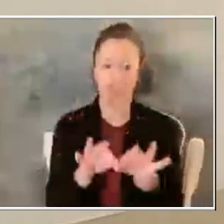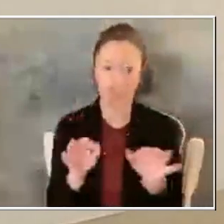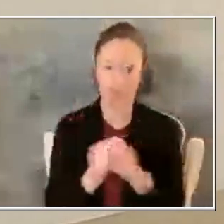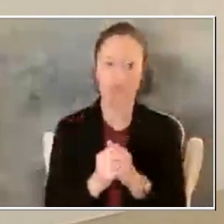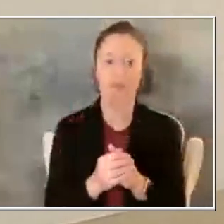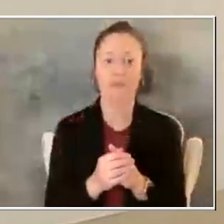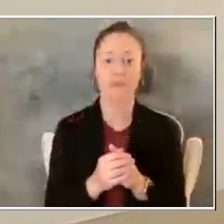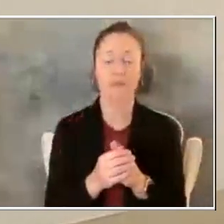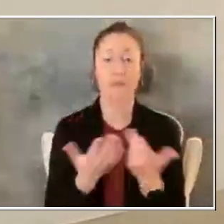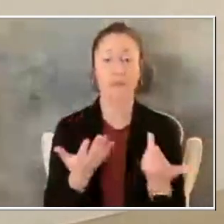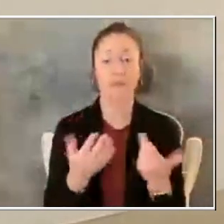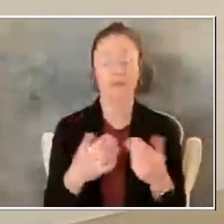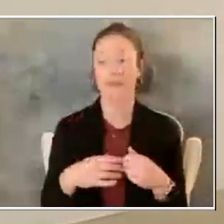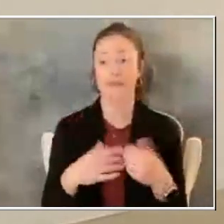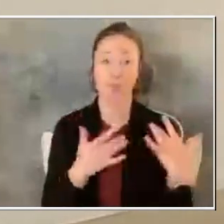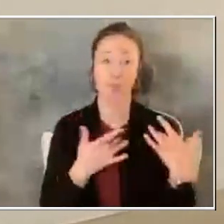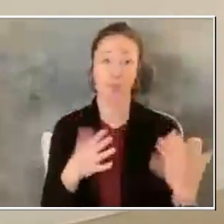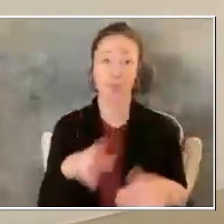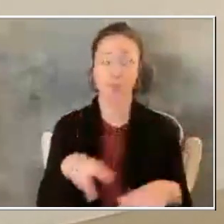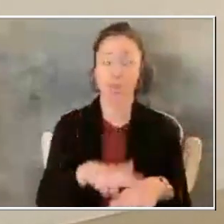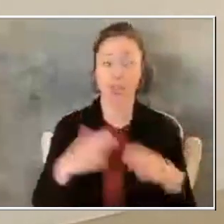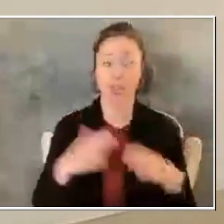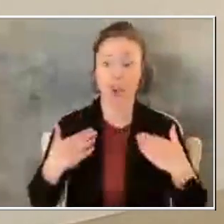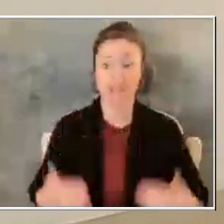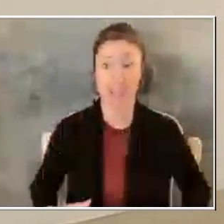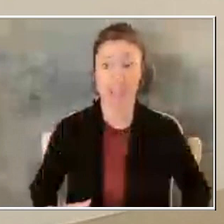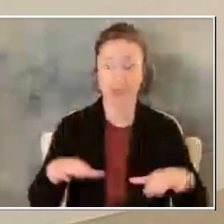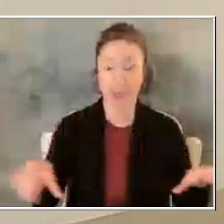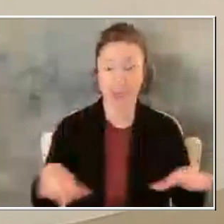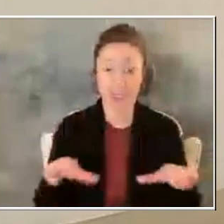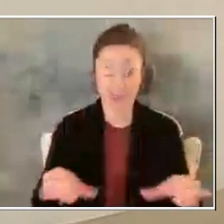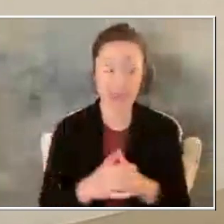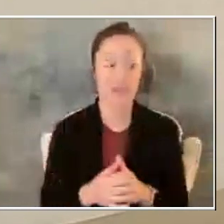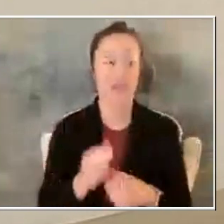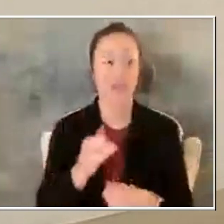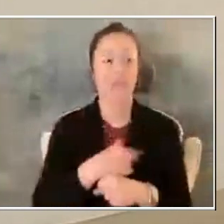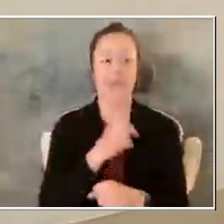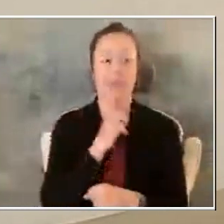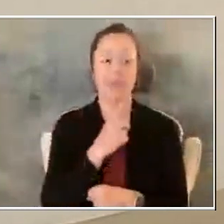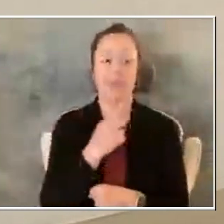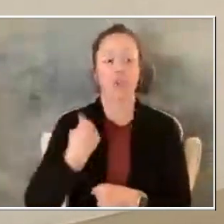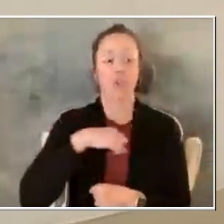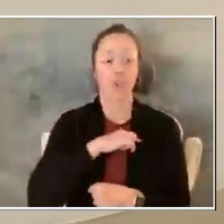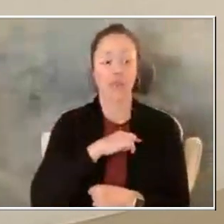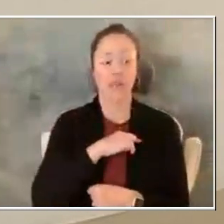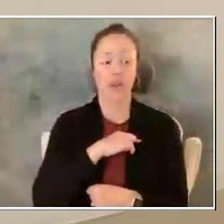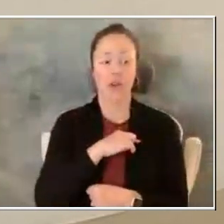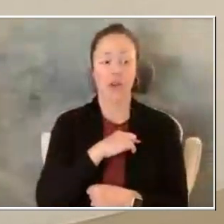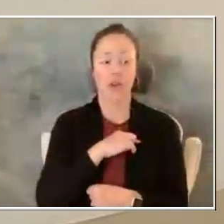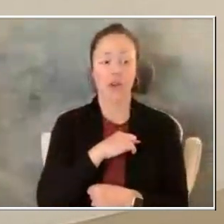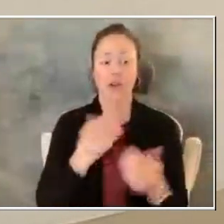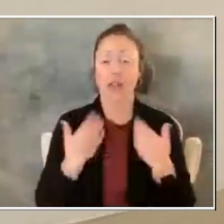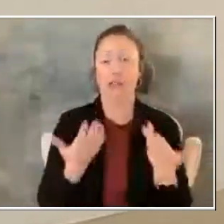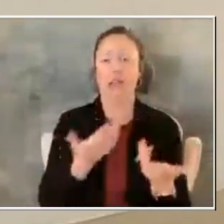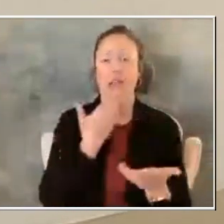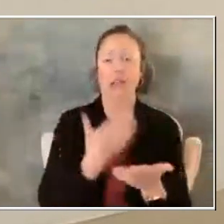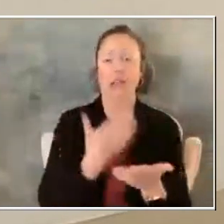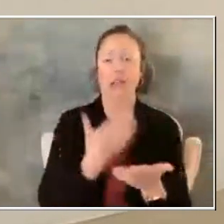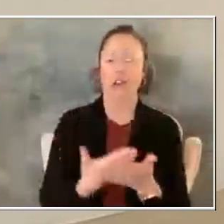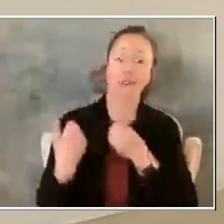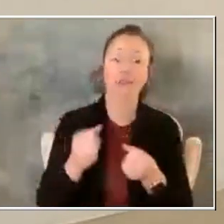incorporating regular physical activity, especially weight-bearing activities, making sure that we're having a nutritious